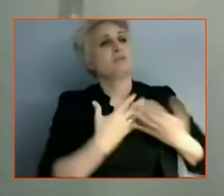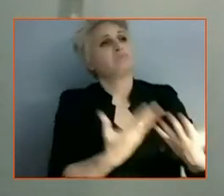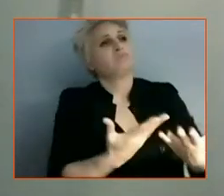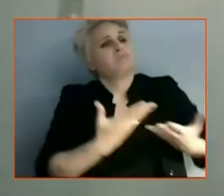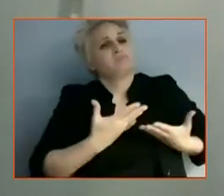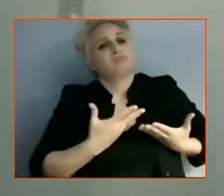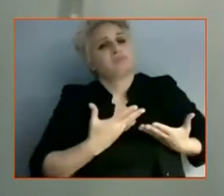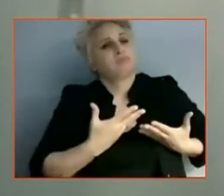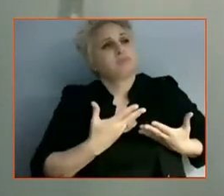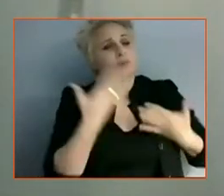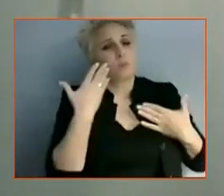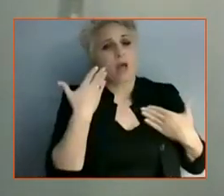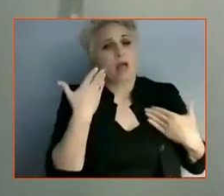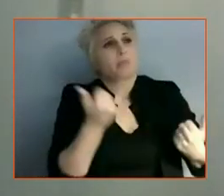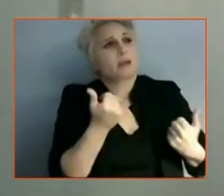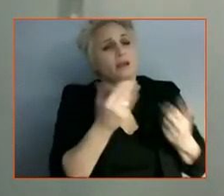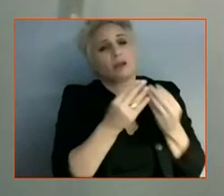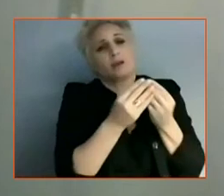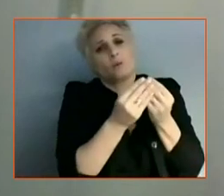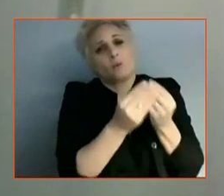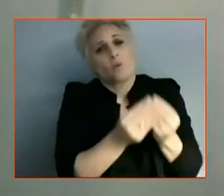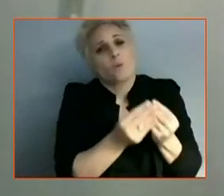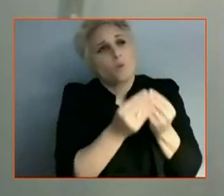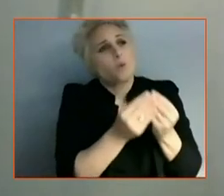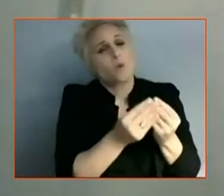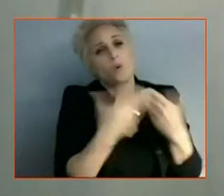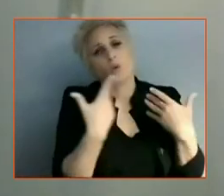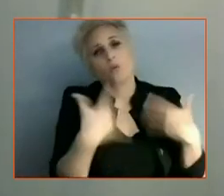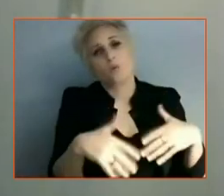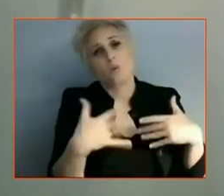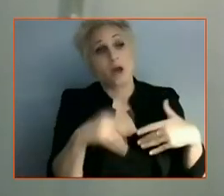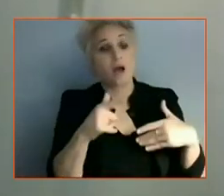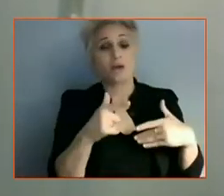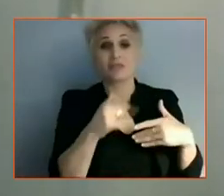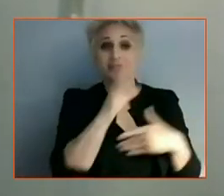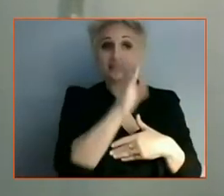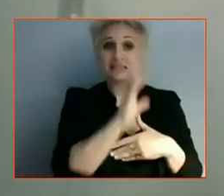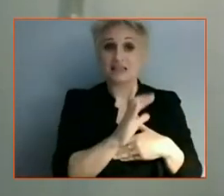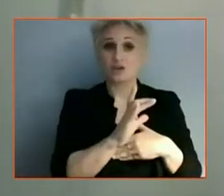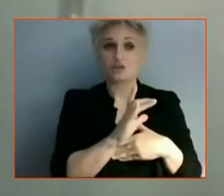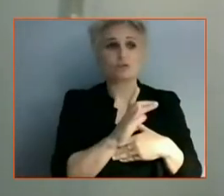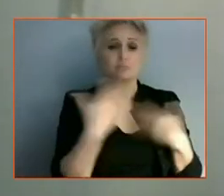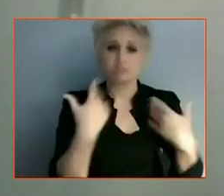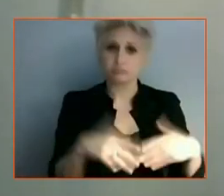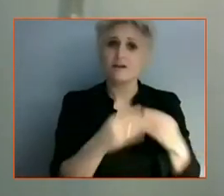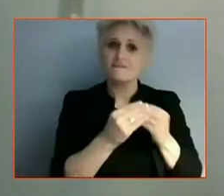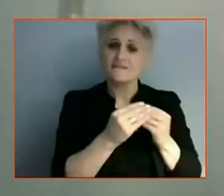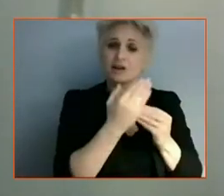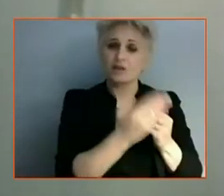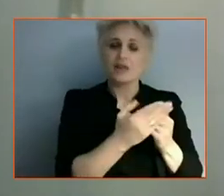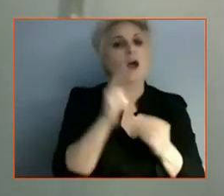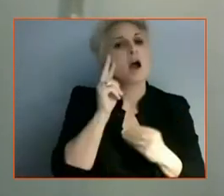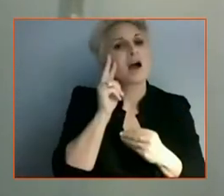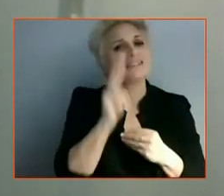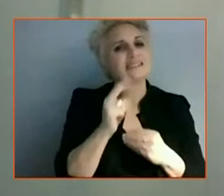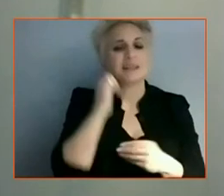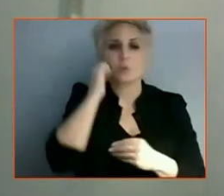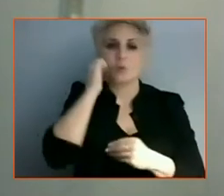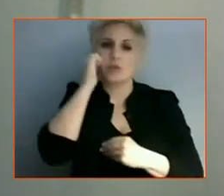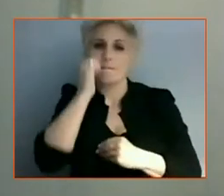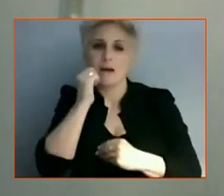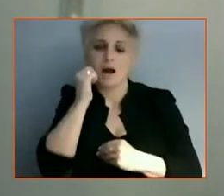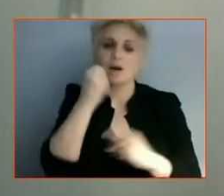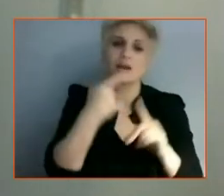and the value that they bring to this country. And so, you know, I see that with Māori and Pacific artists. We're not just out